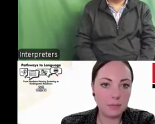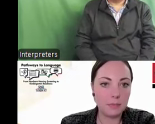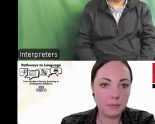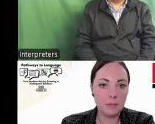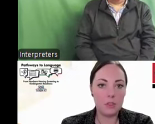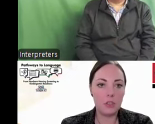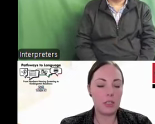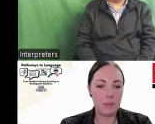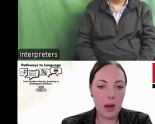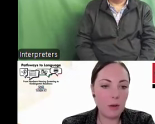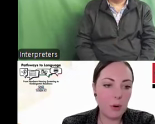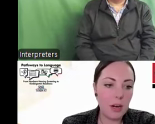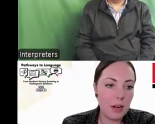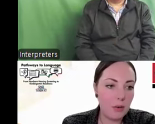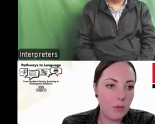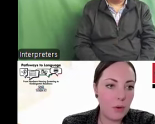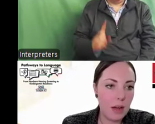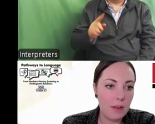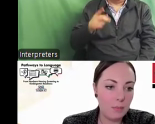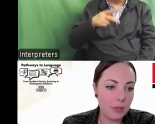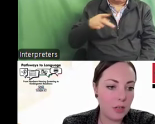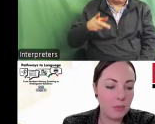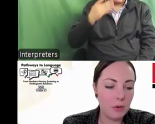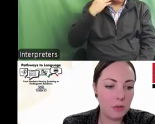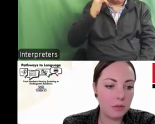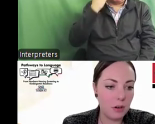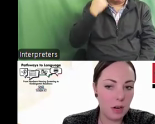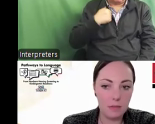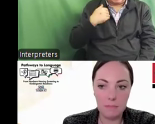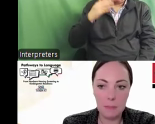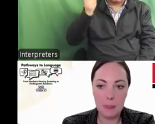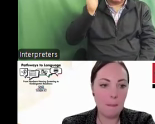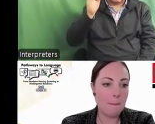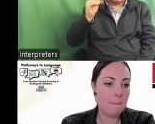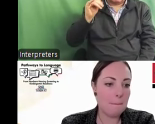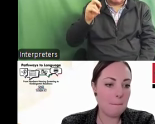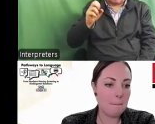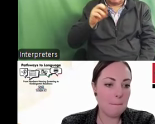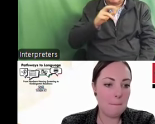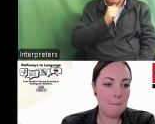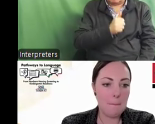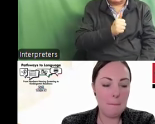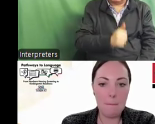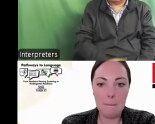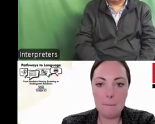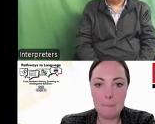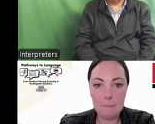Yes. Just in PowerPoint. I don't know if you have it in presenter mode or not.